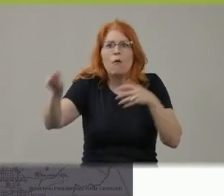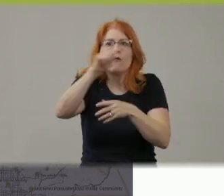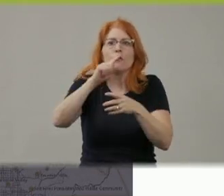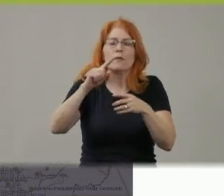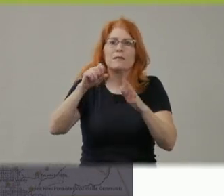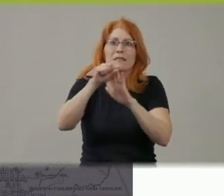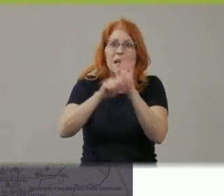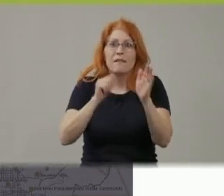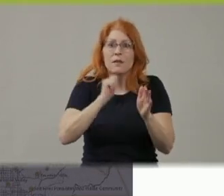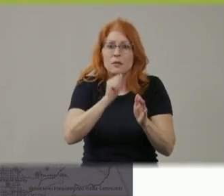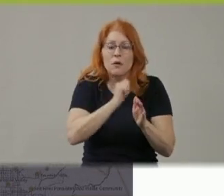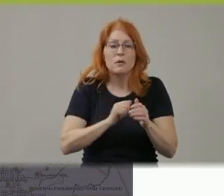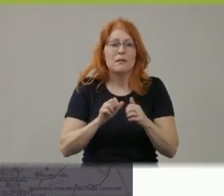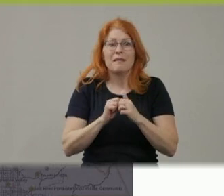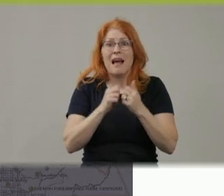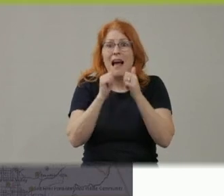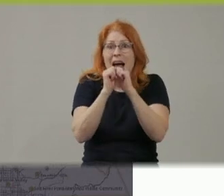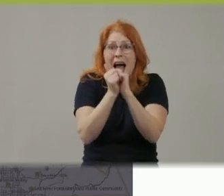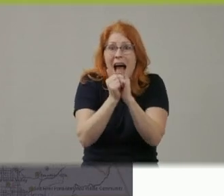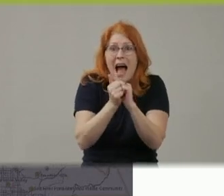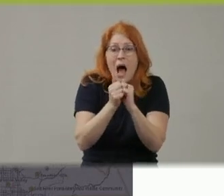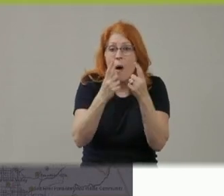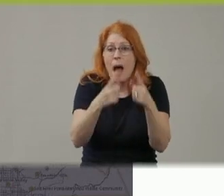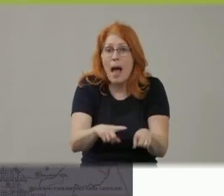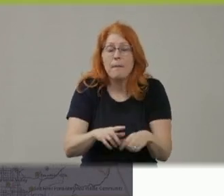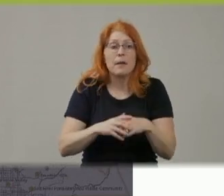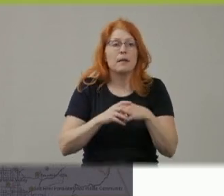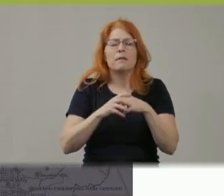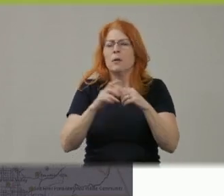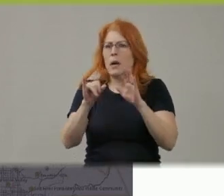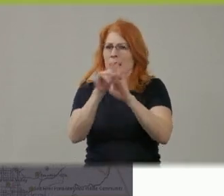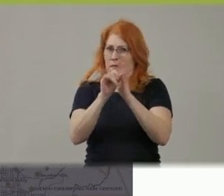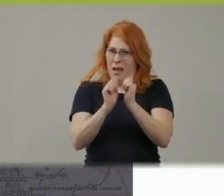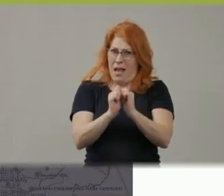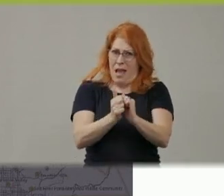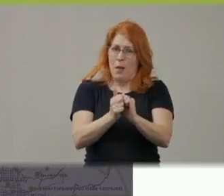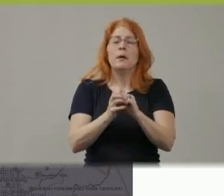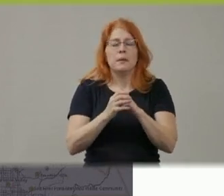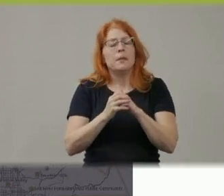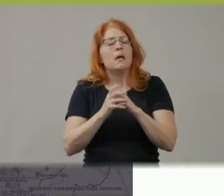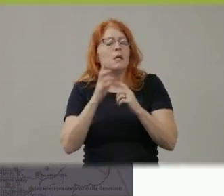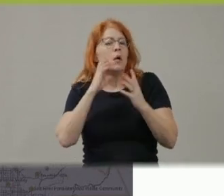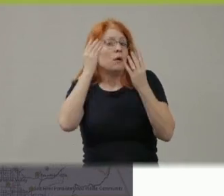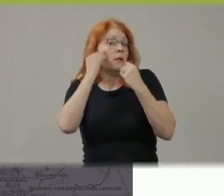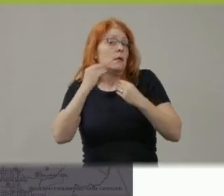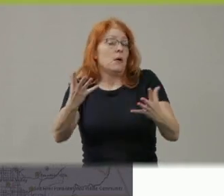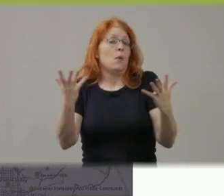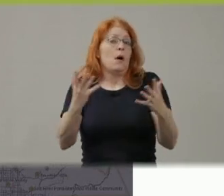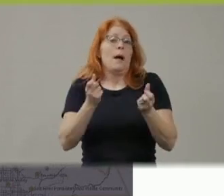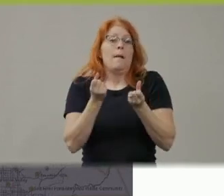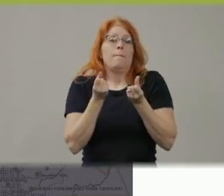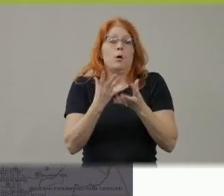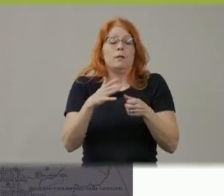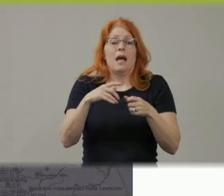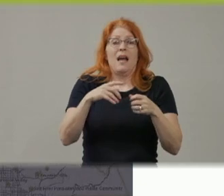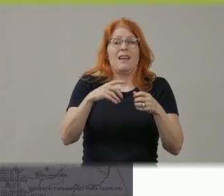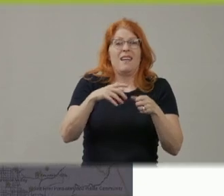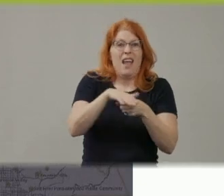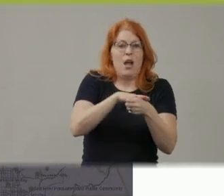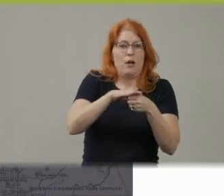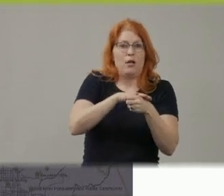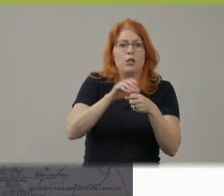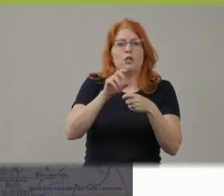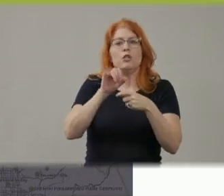and how does that come about? Do we even know how those are identified? And so what I want to tell you guys about is the multi-jurisdictional hazard mitigation